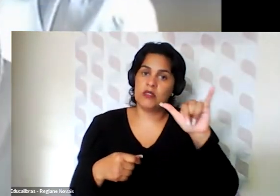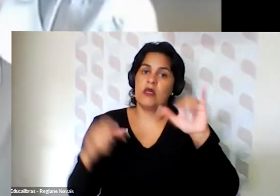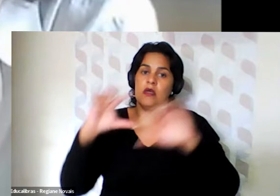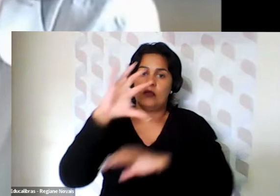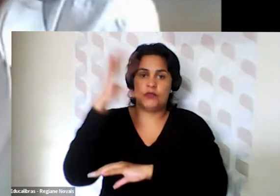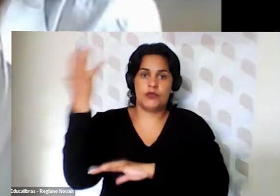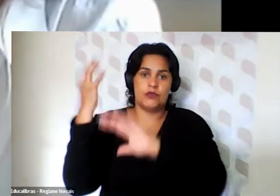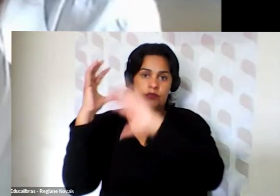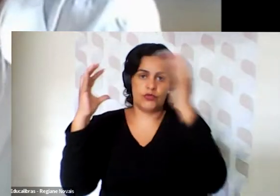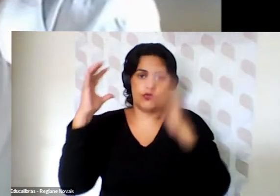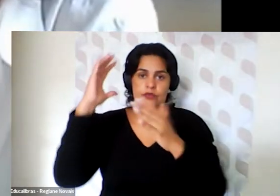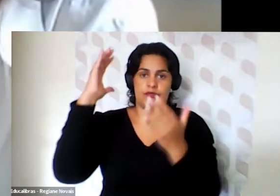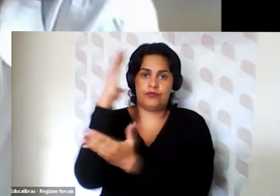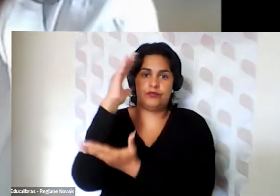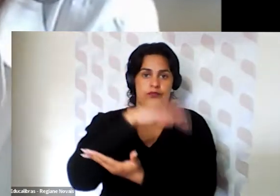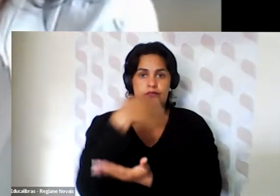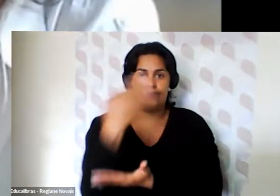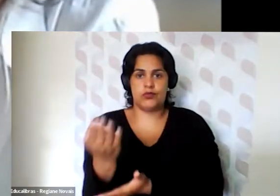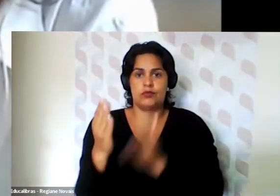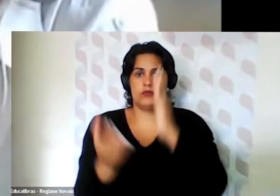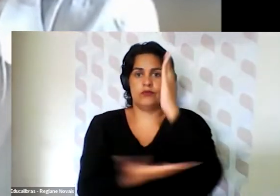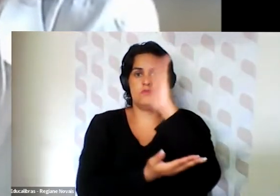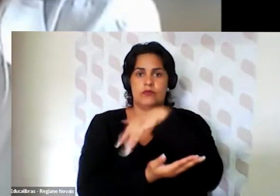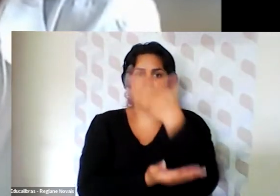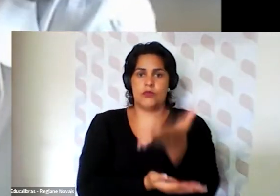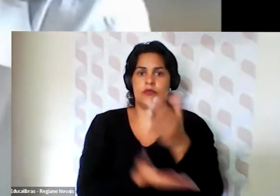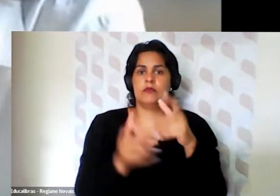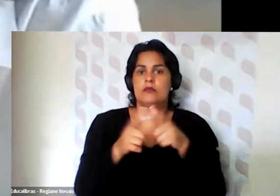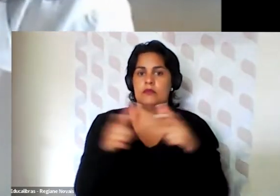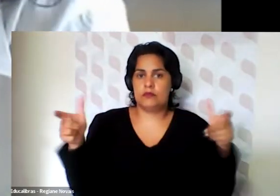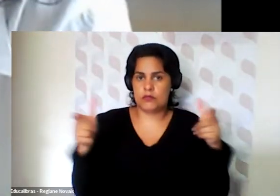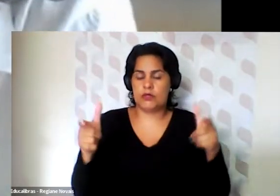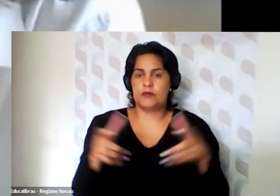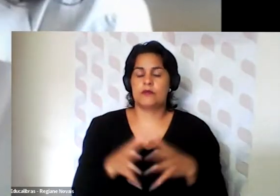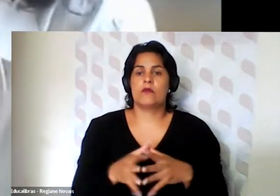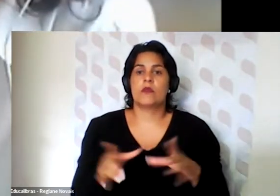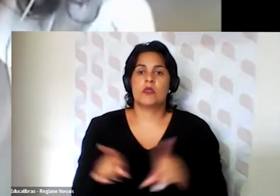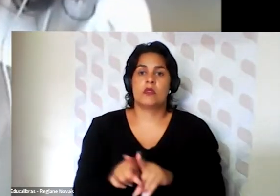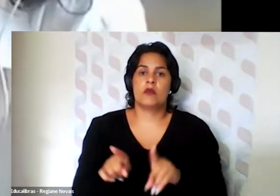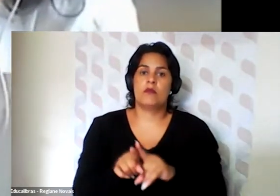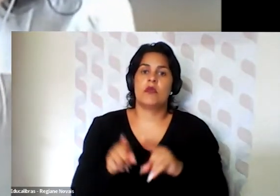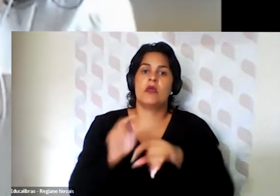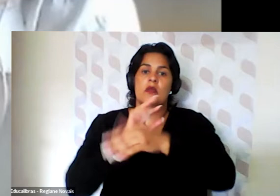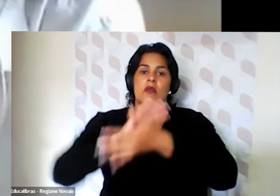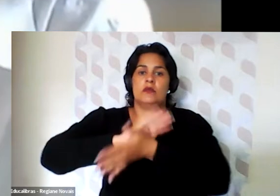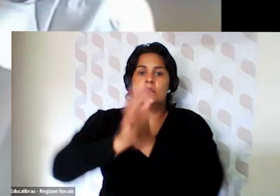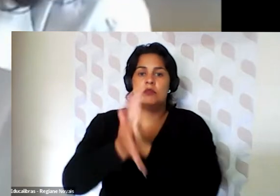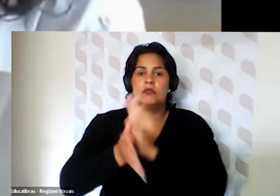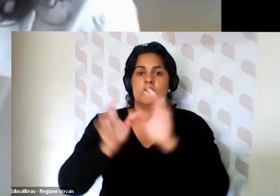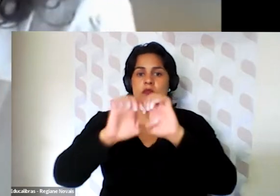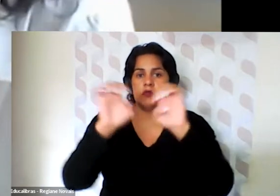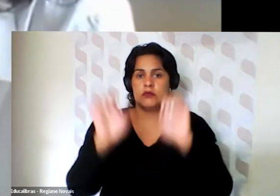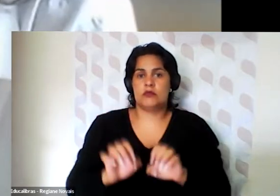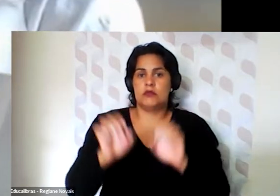here about indigenous people, as you heard Chai say in the previous panel, rural communities,